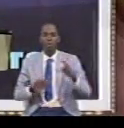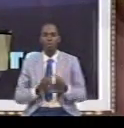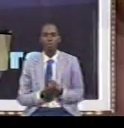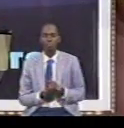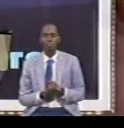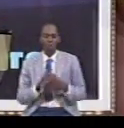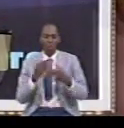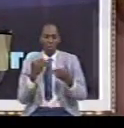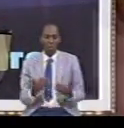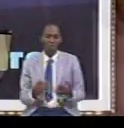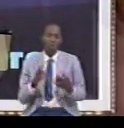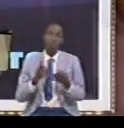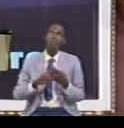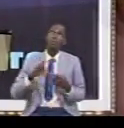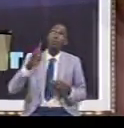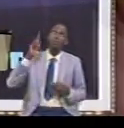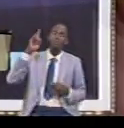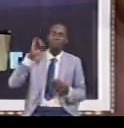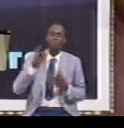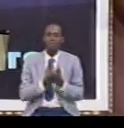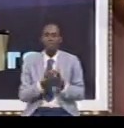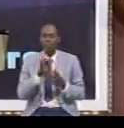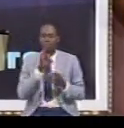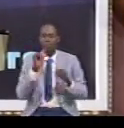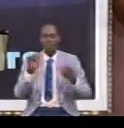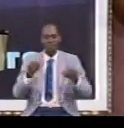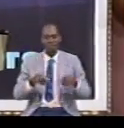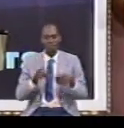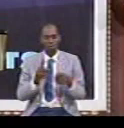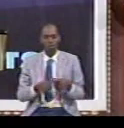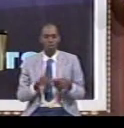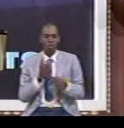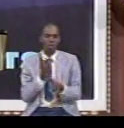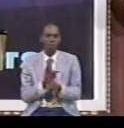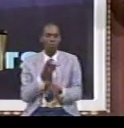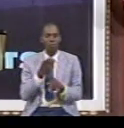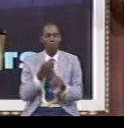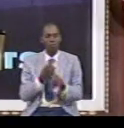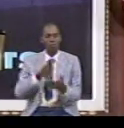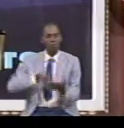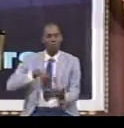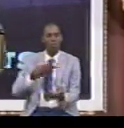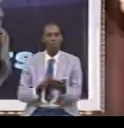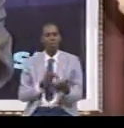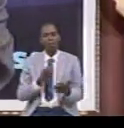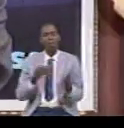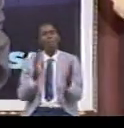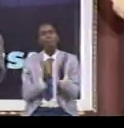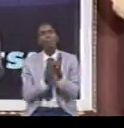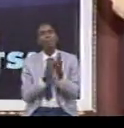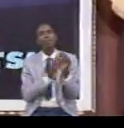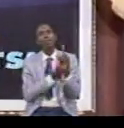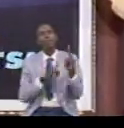unto him that is able to keep you from falling. Praise the Lord, the